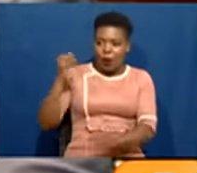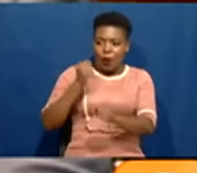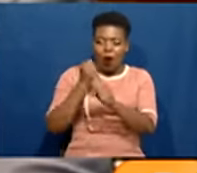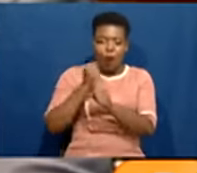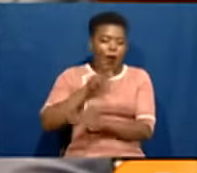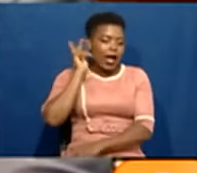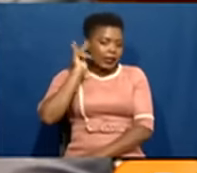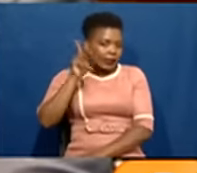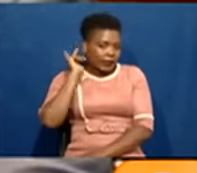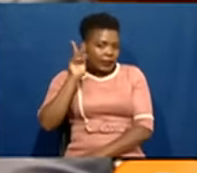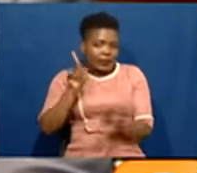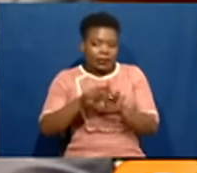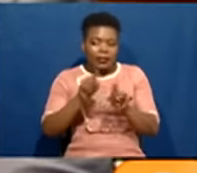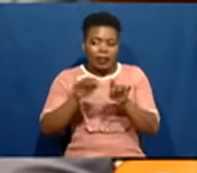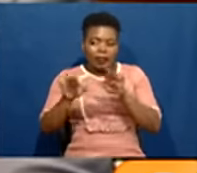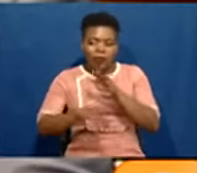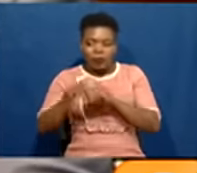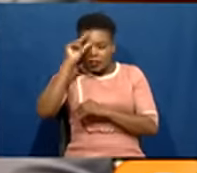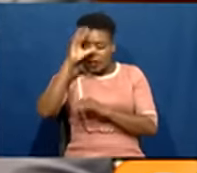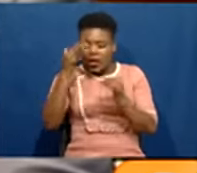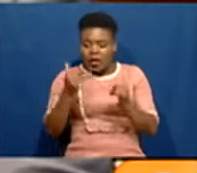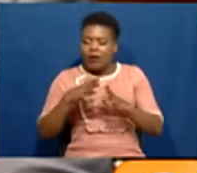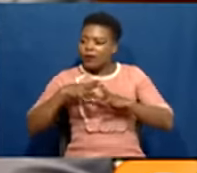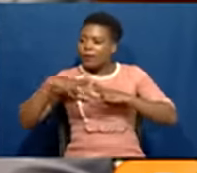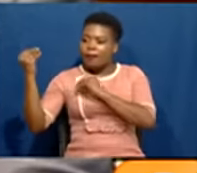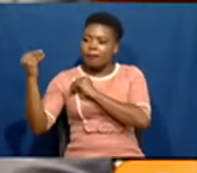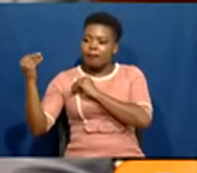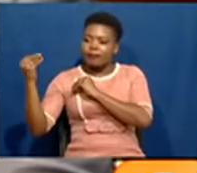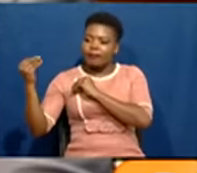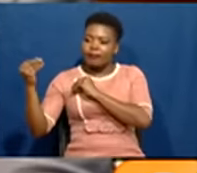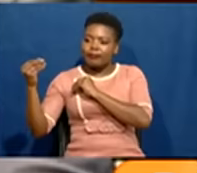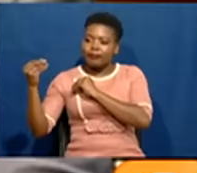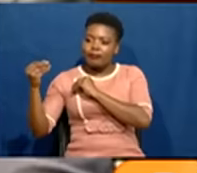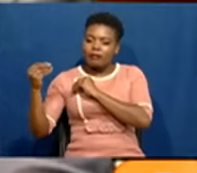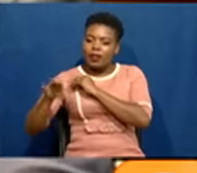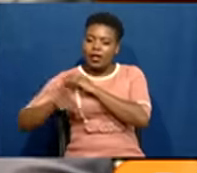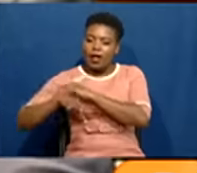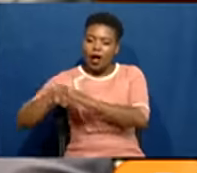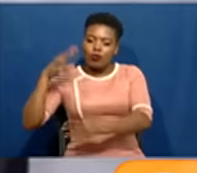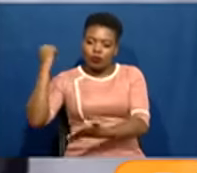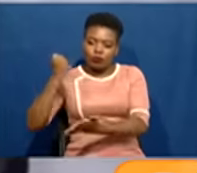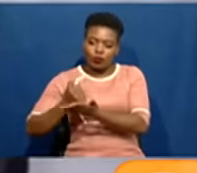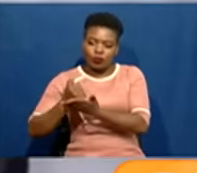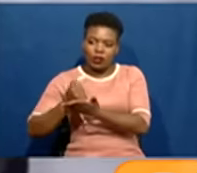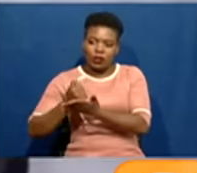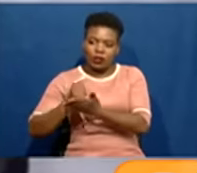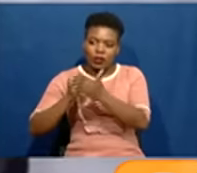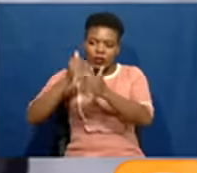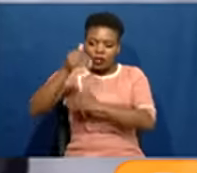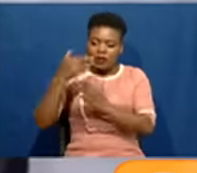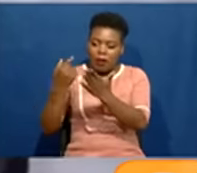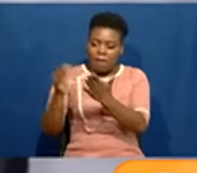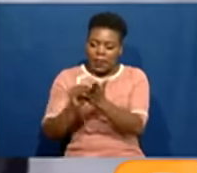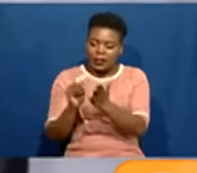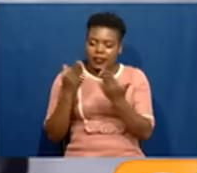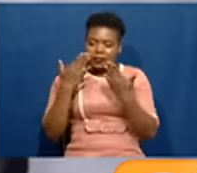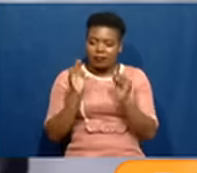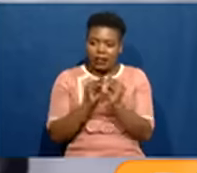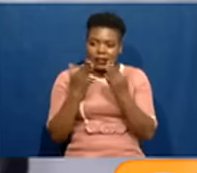County, and the Deputy Governor therefore ceases to hold office forthwith. According to the